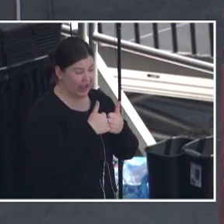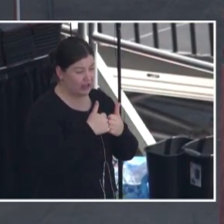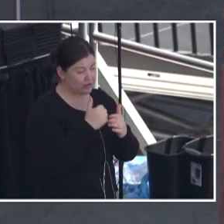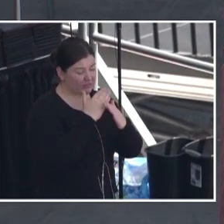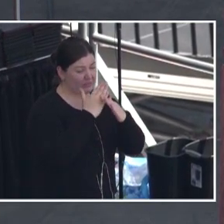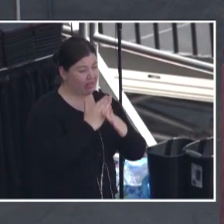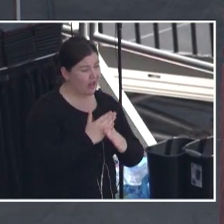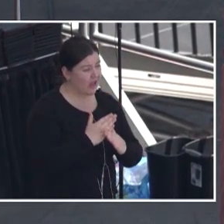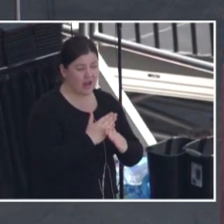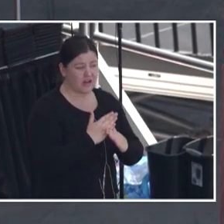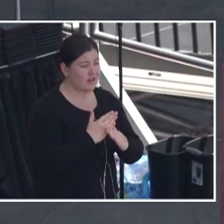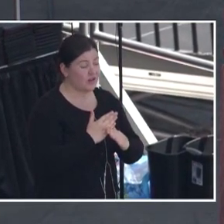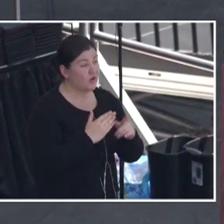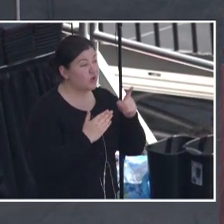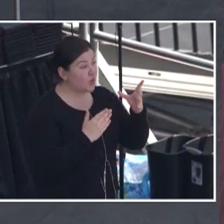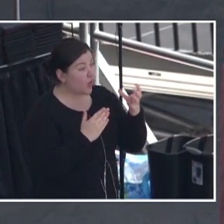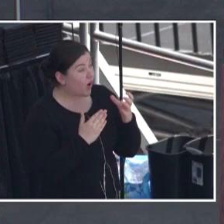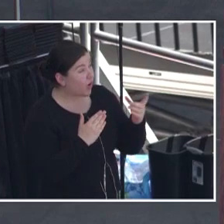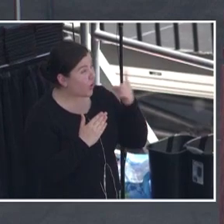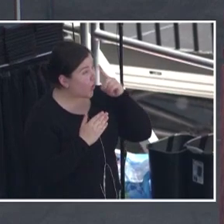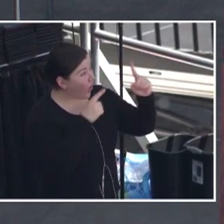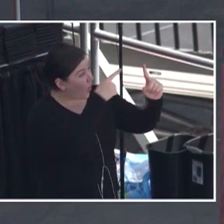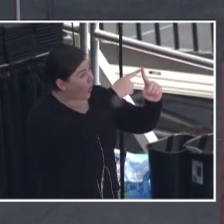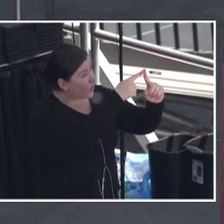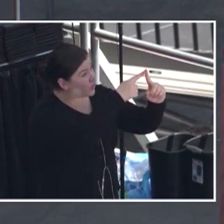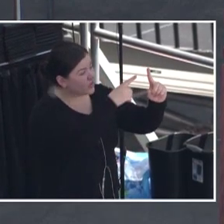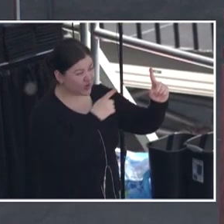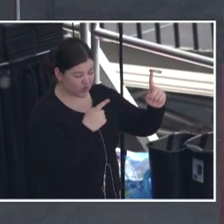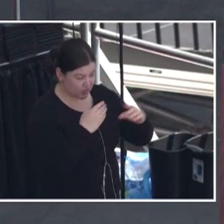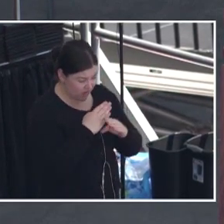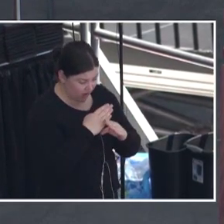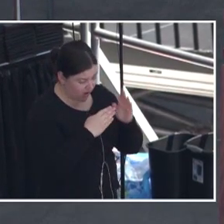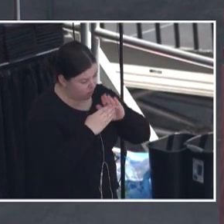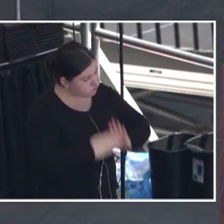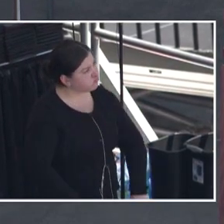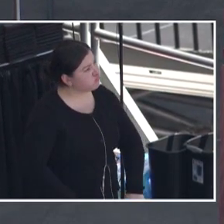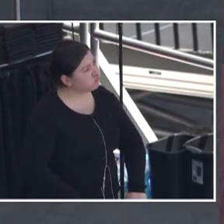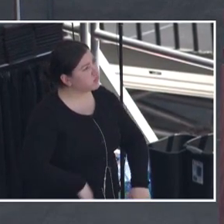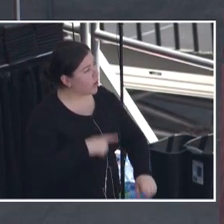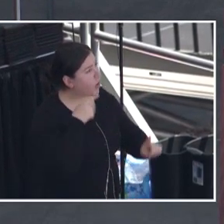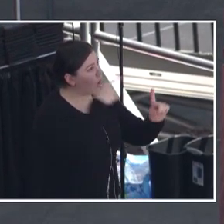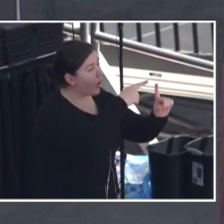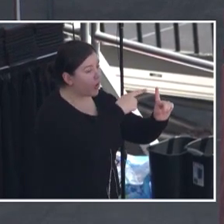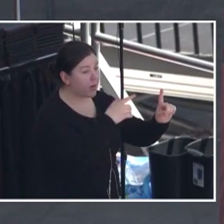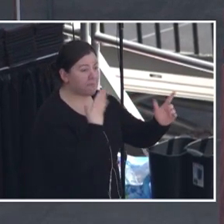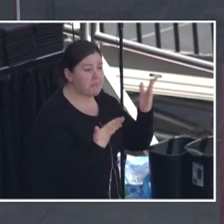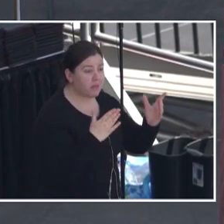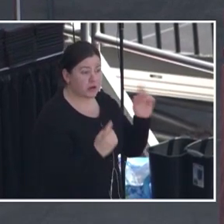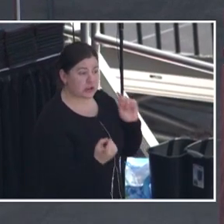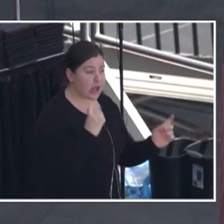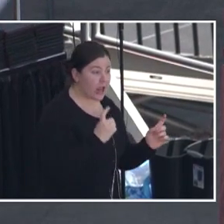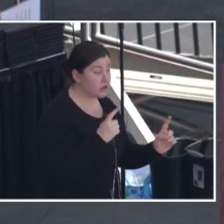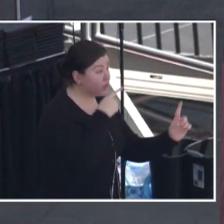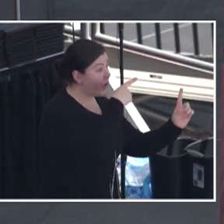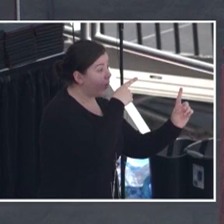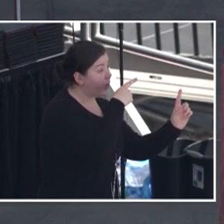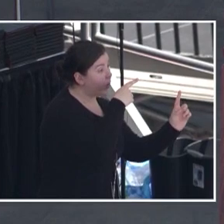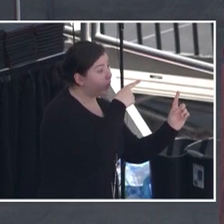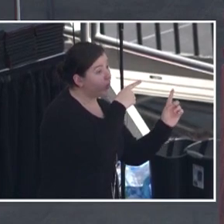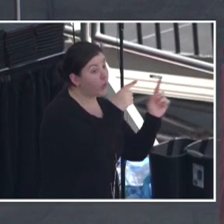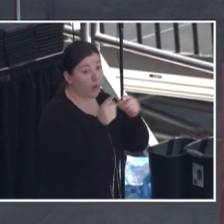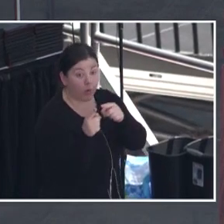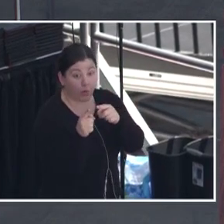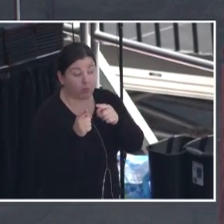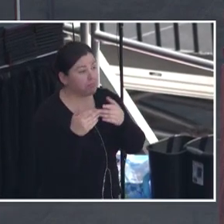you and your dreams. You may have to adjust, but you should never stop dreaming.